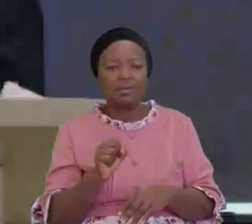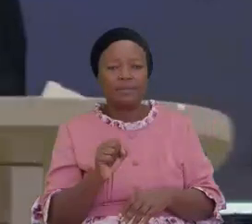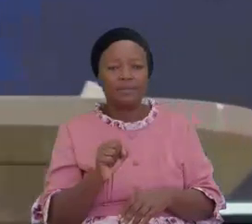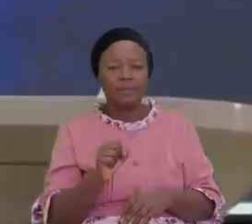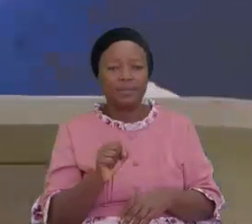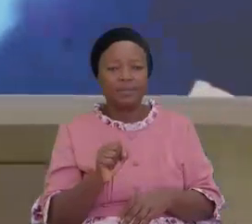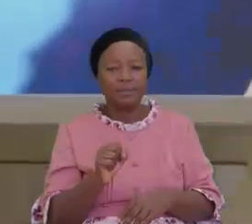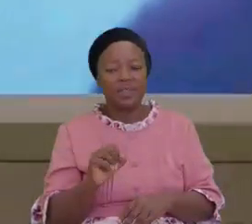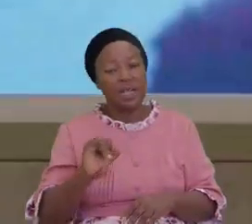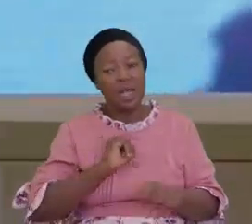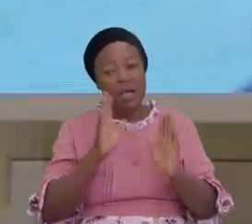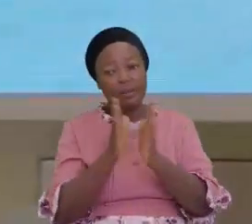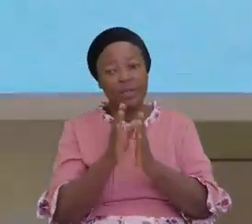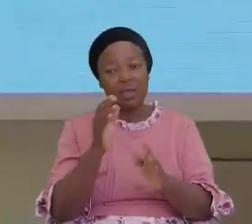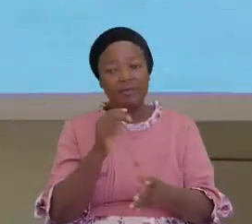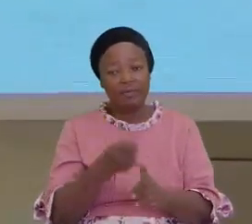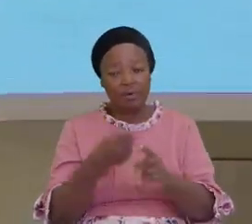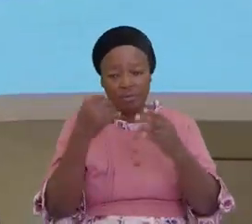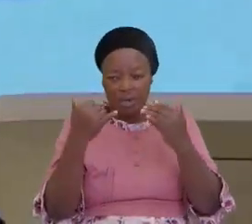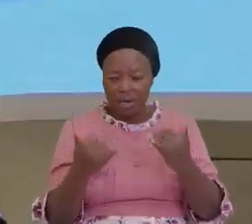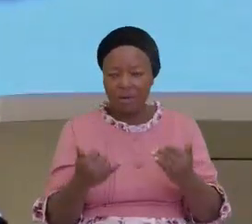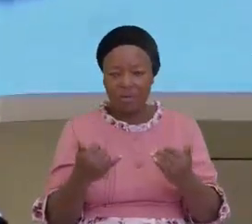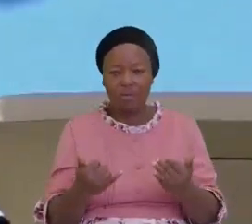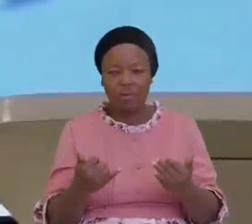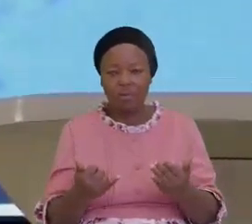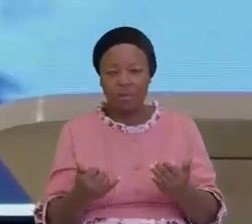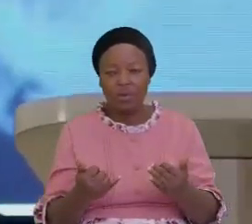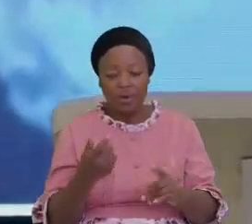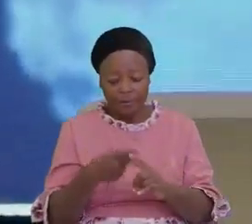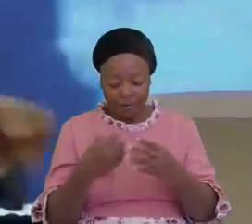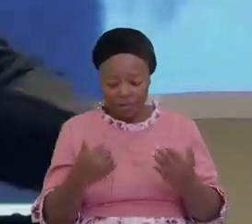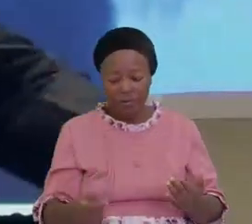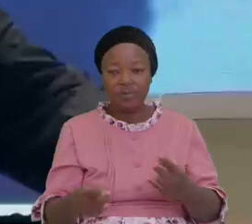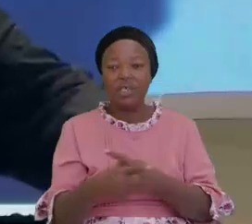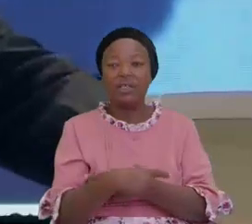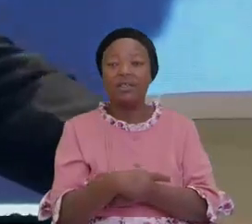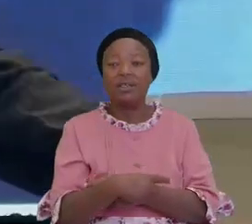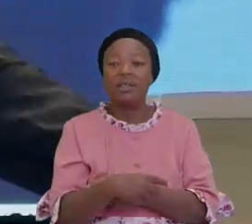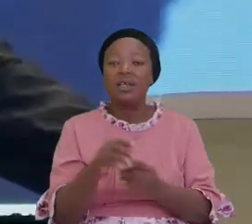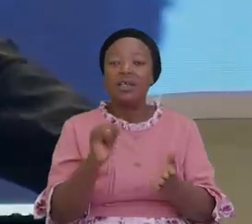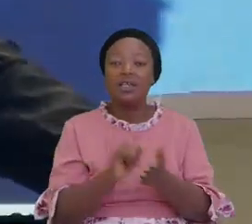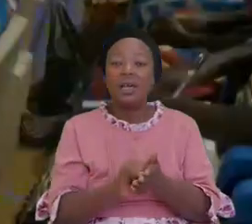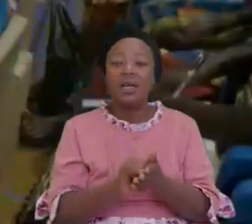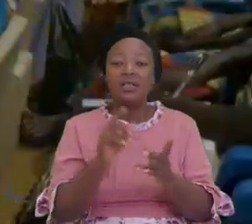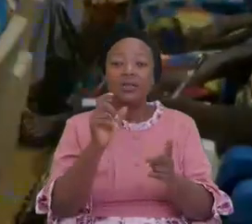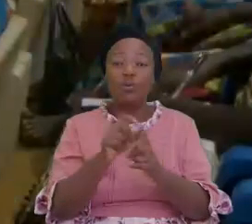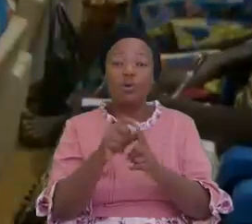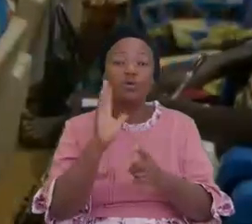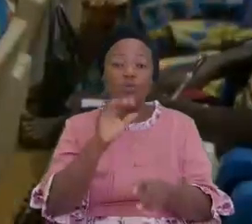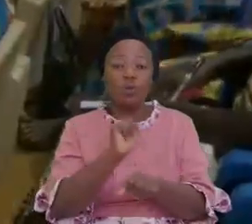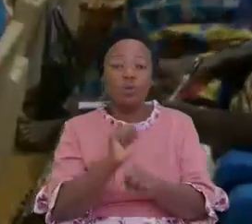I pray from henceforth, from today, that word will work with you.